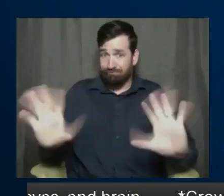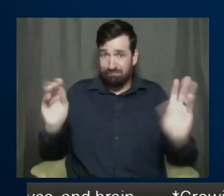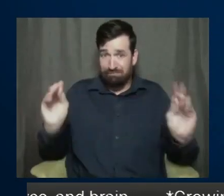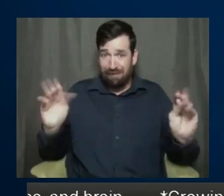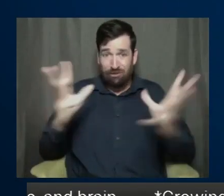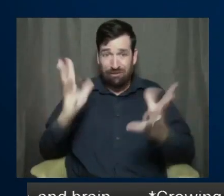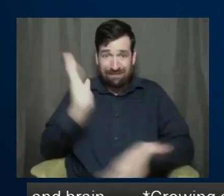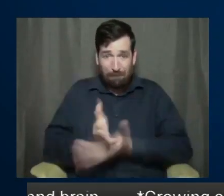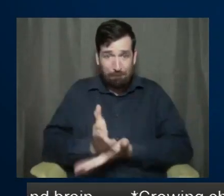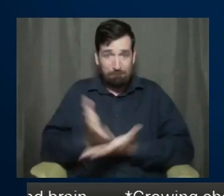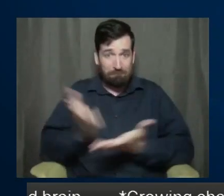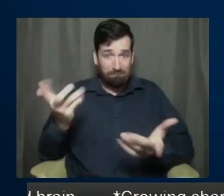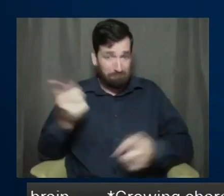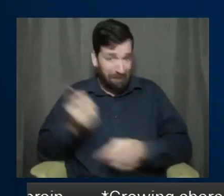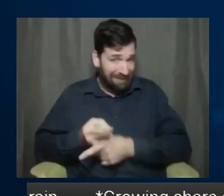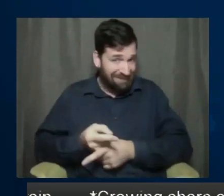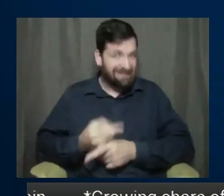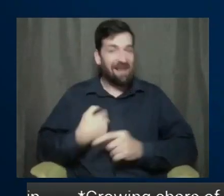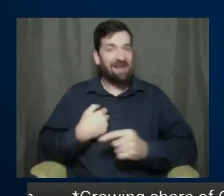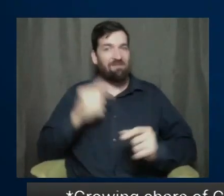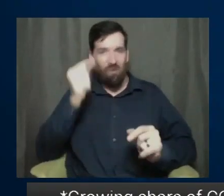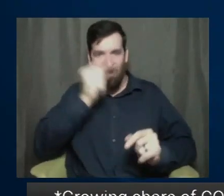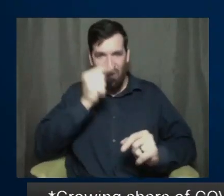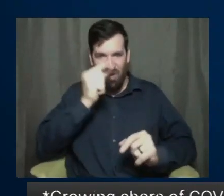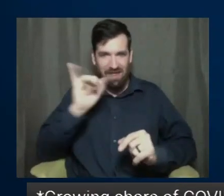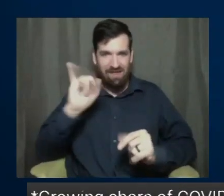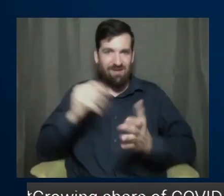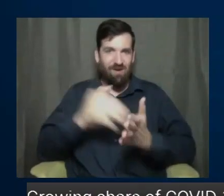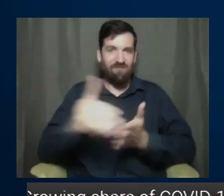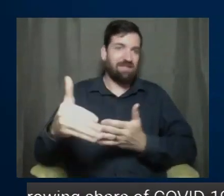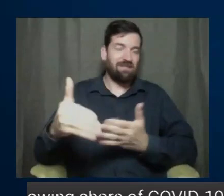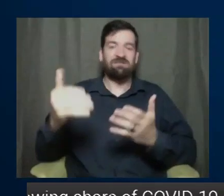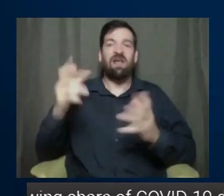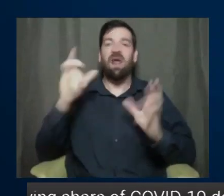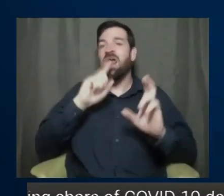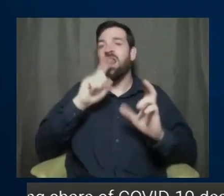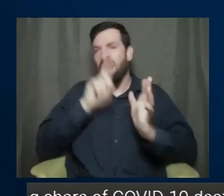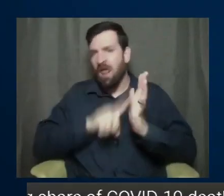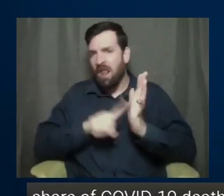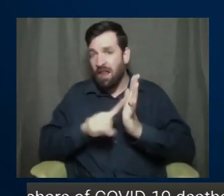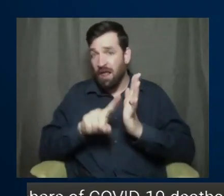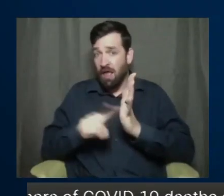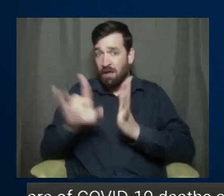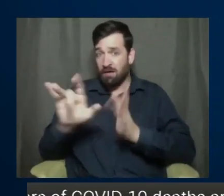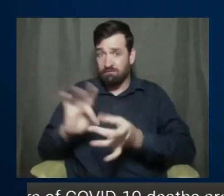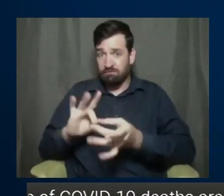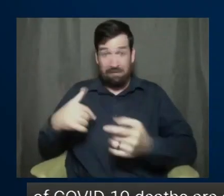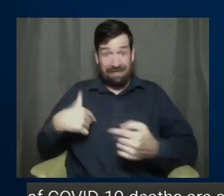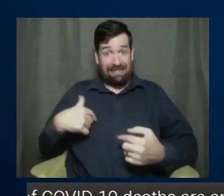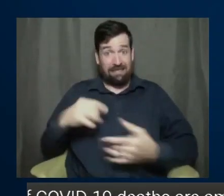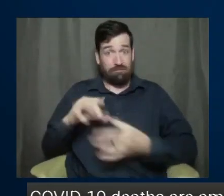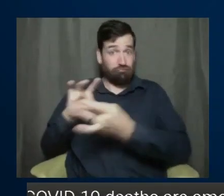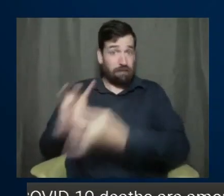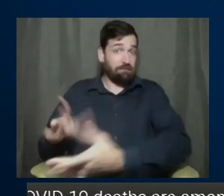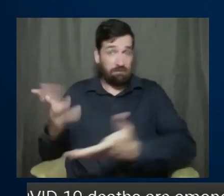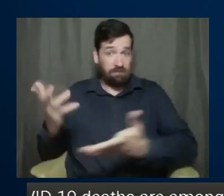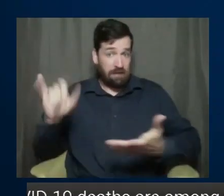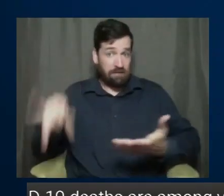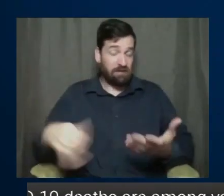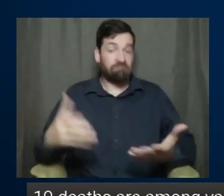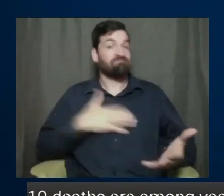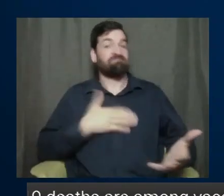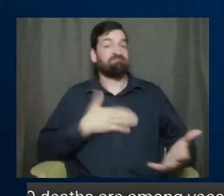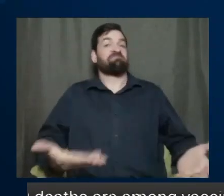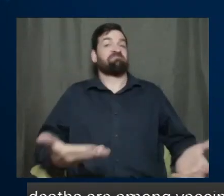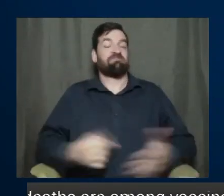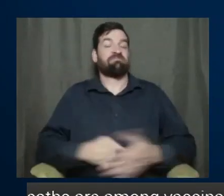it quite often these days, wondering if anything and everything that's happened to me has to do with that. I will just come on out and admit it. So talk